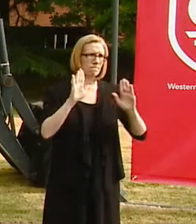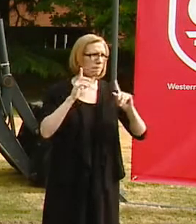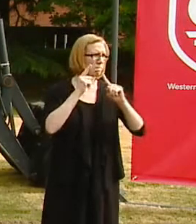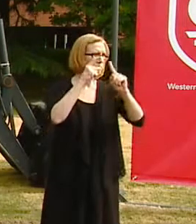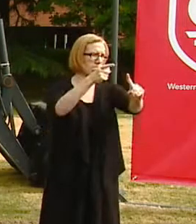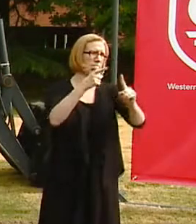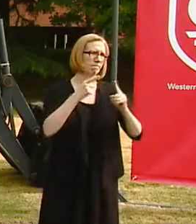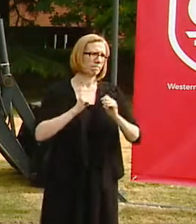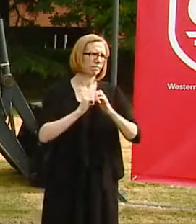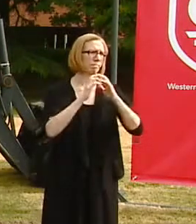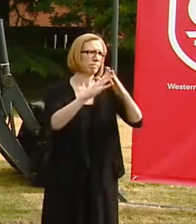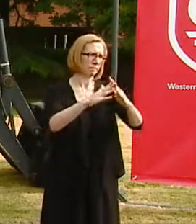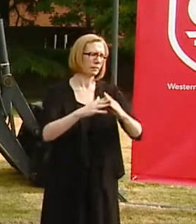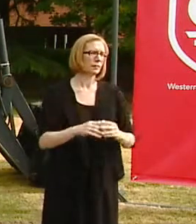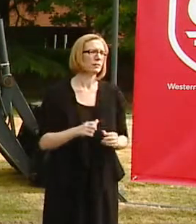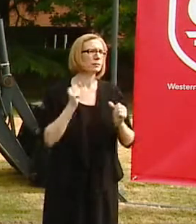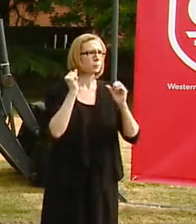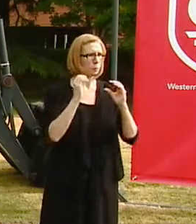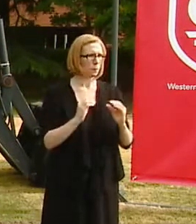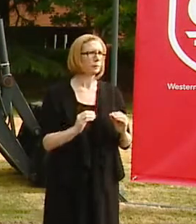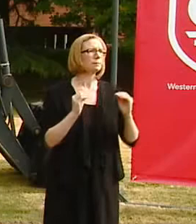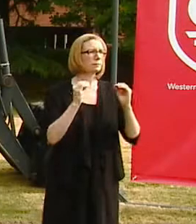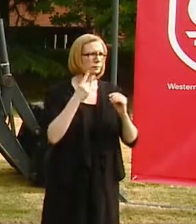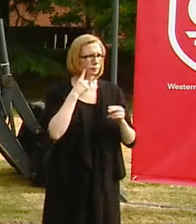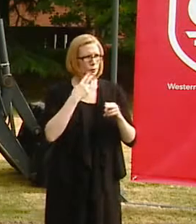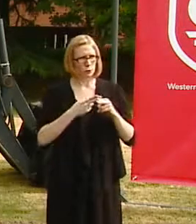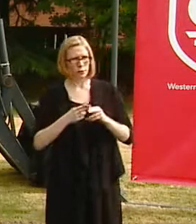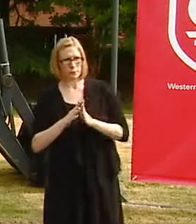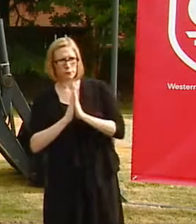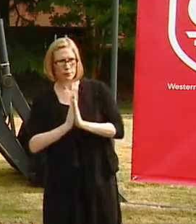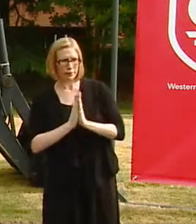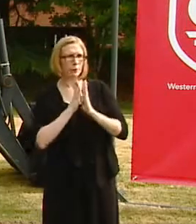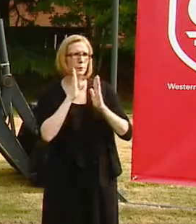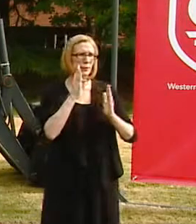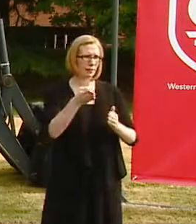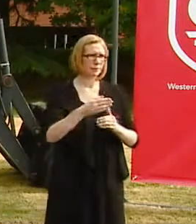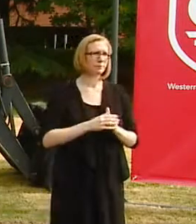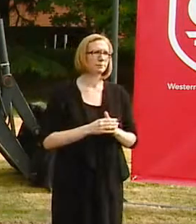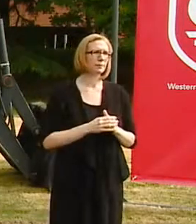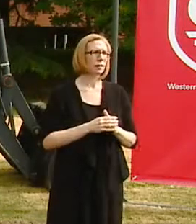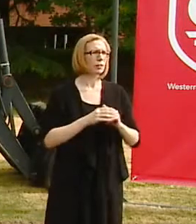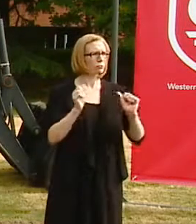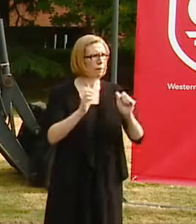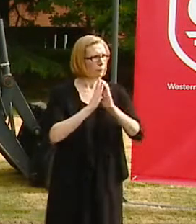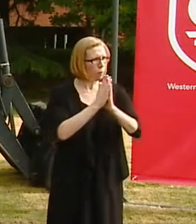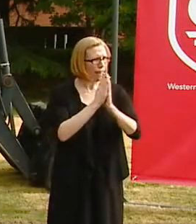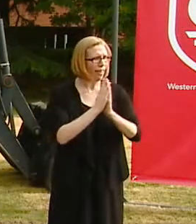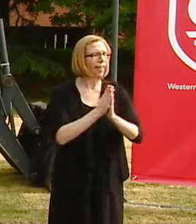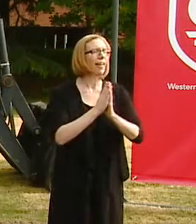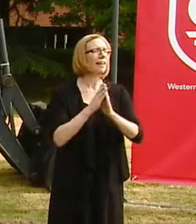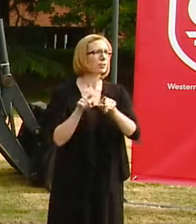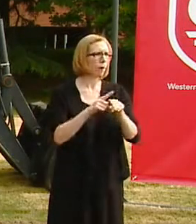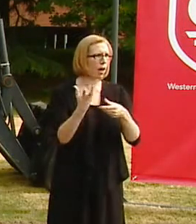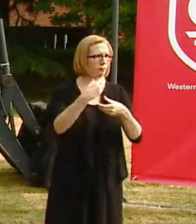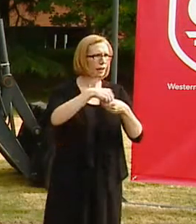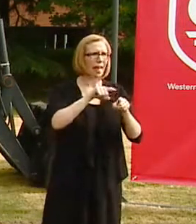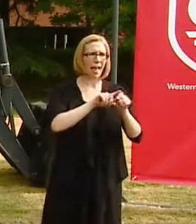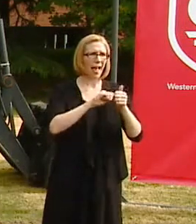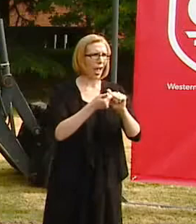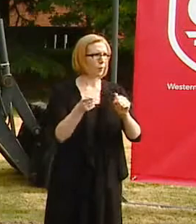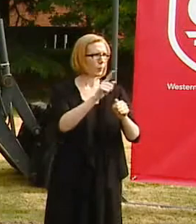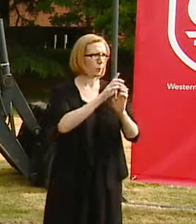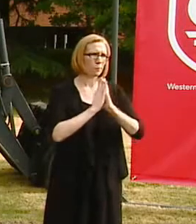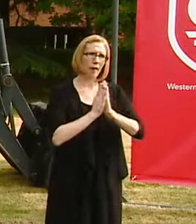endeavor. So we'll just say a quick prayer. And feel free to pray however you